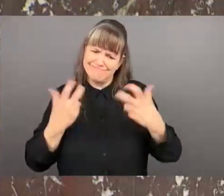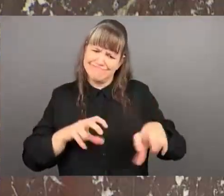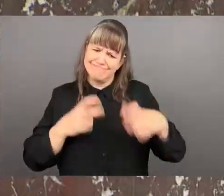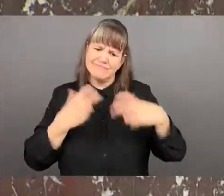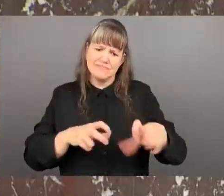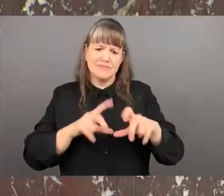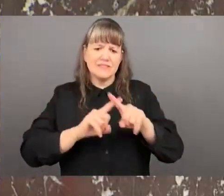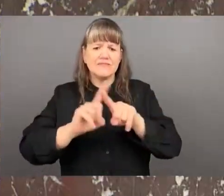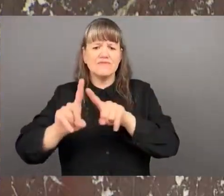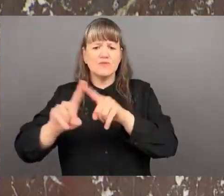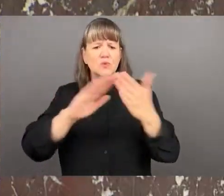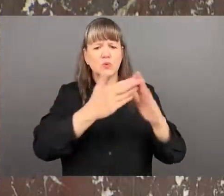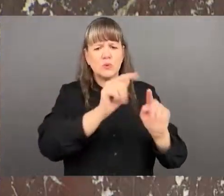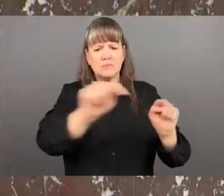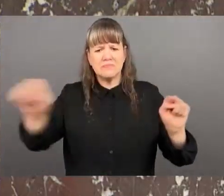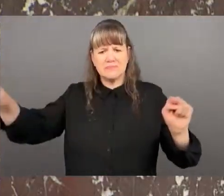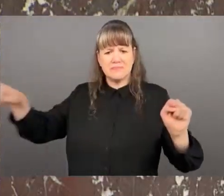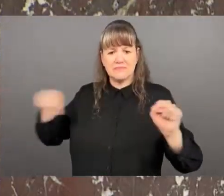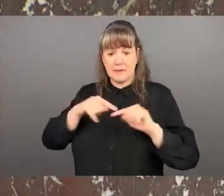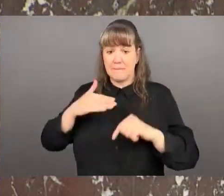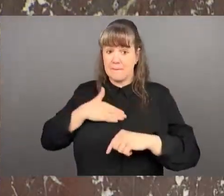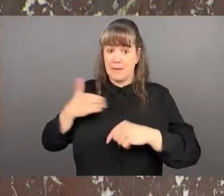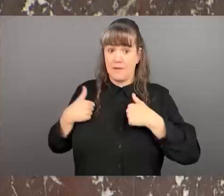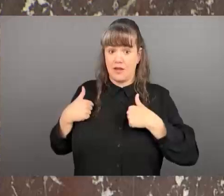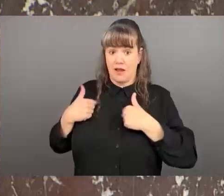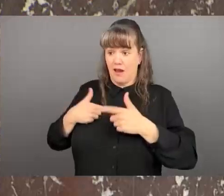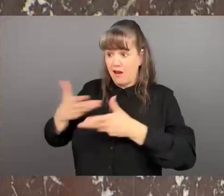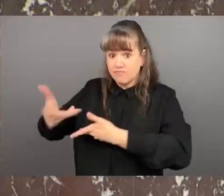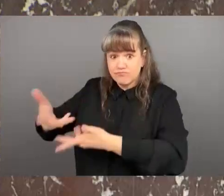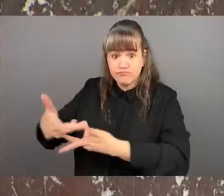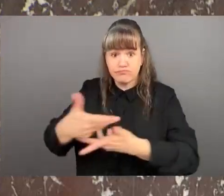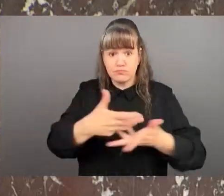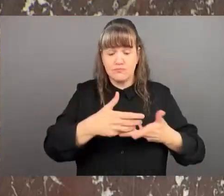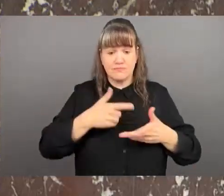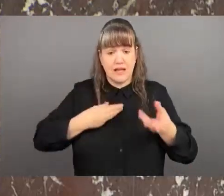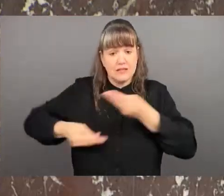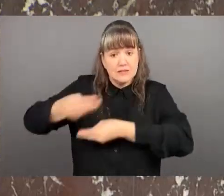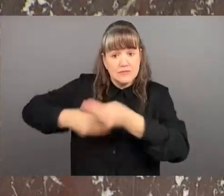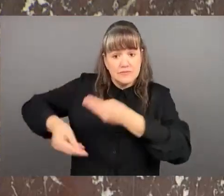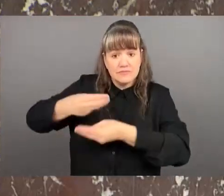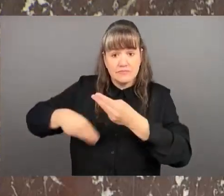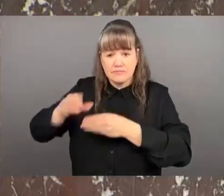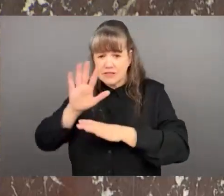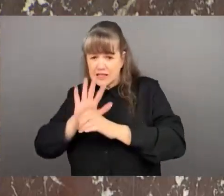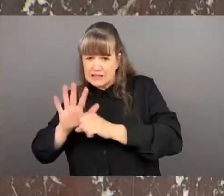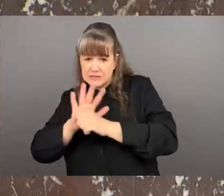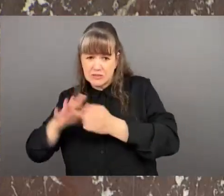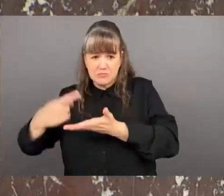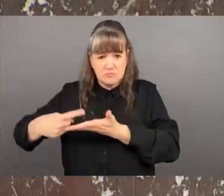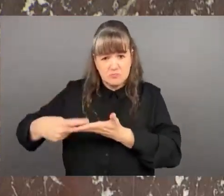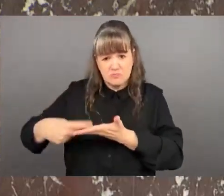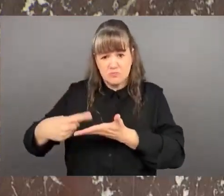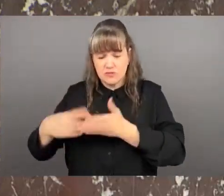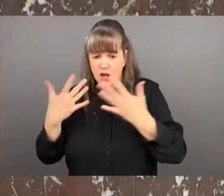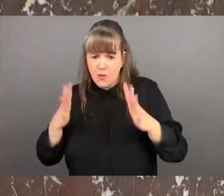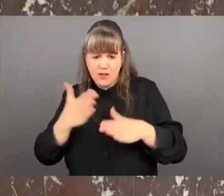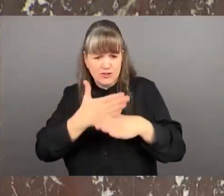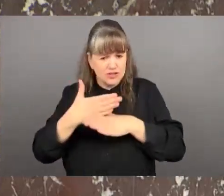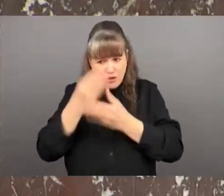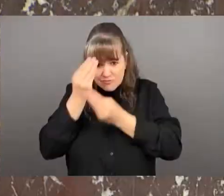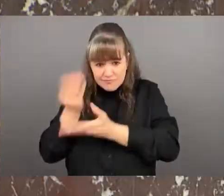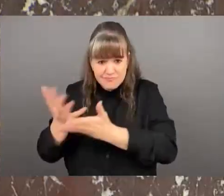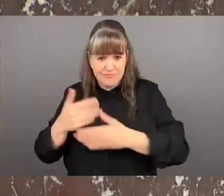exchanged conversation in estimates, and I shared with the member that we've already built 114 homes. There's another 104 that are